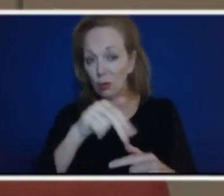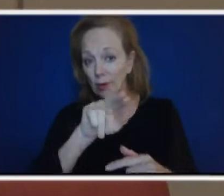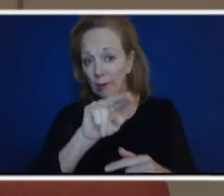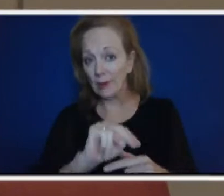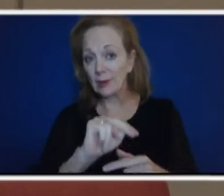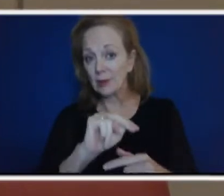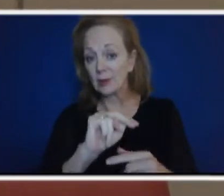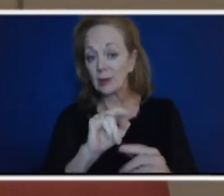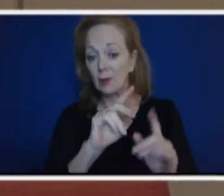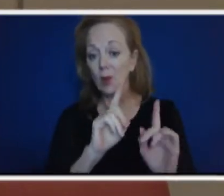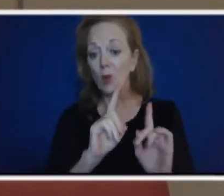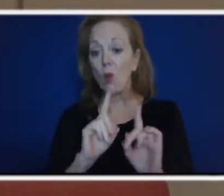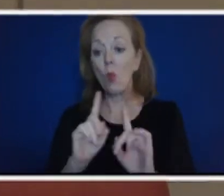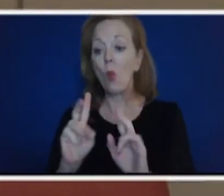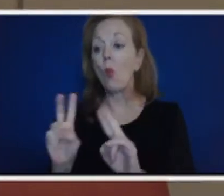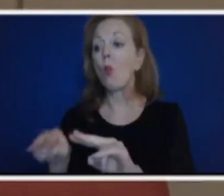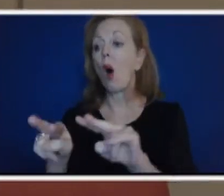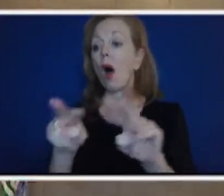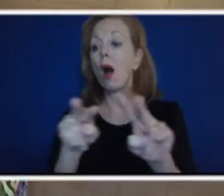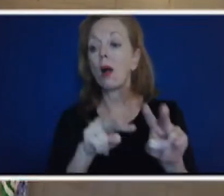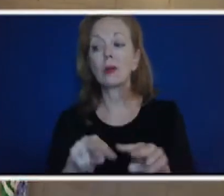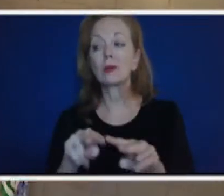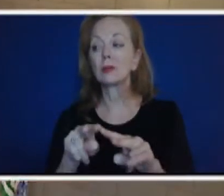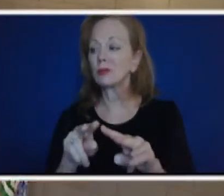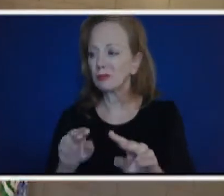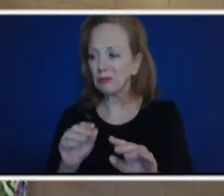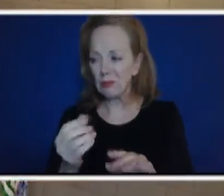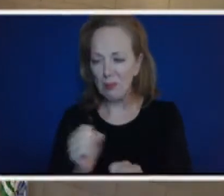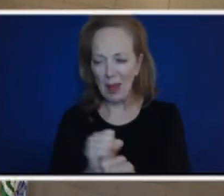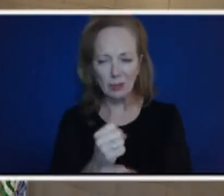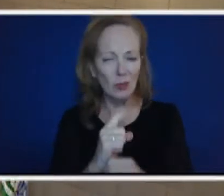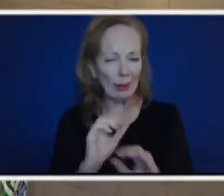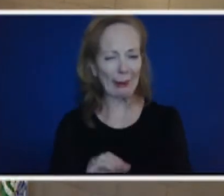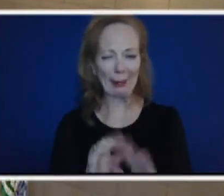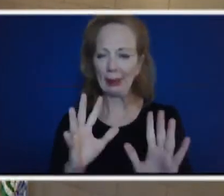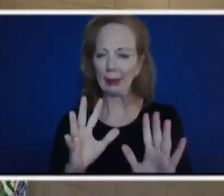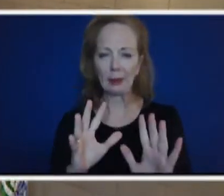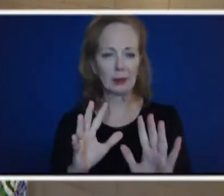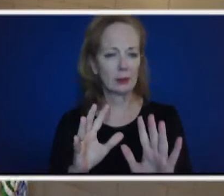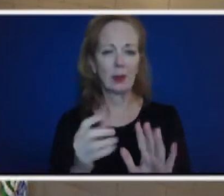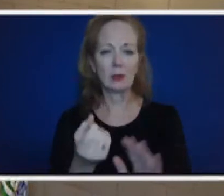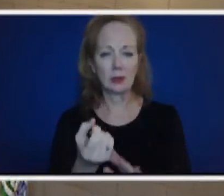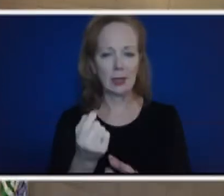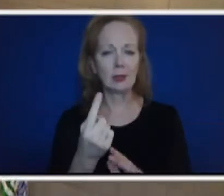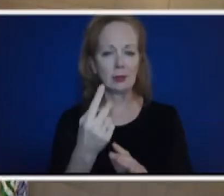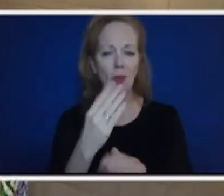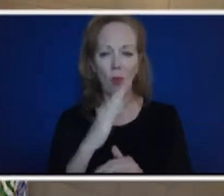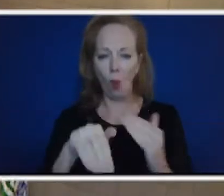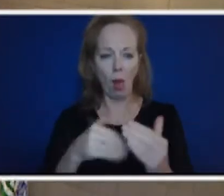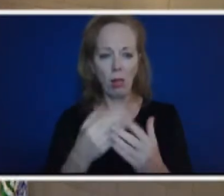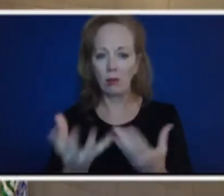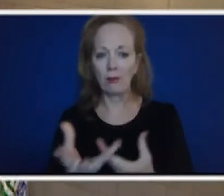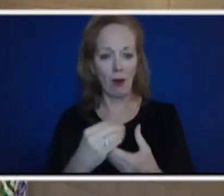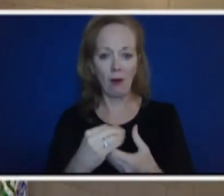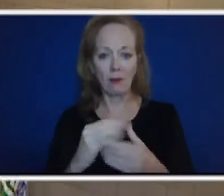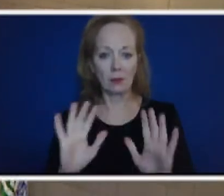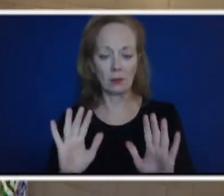between both parties involved. Thank you. Thank you. Thank you very much. Ms. Ashmira? Thank you so